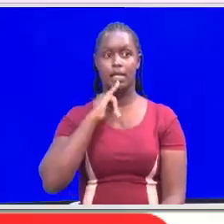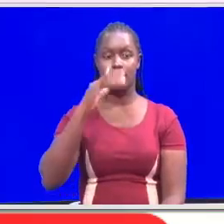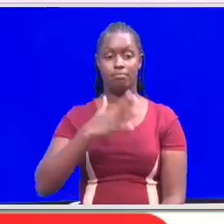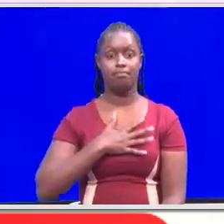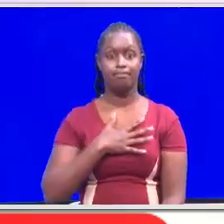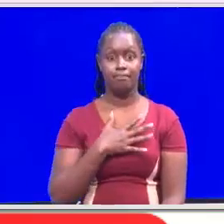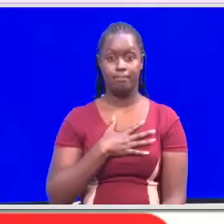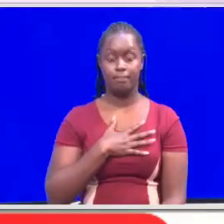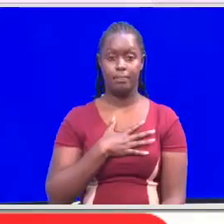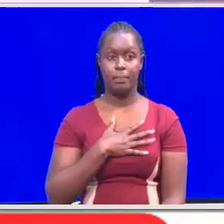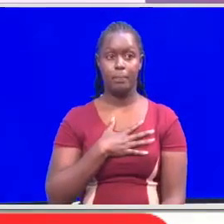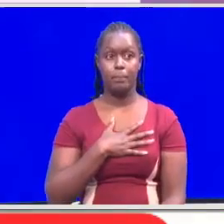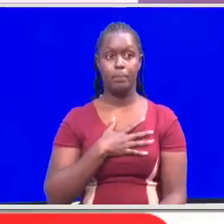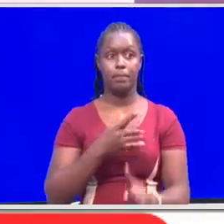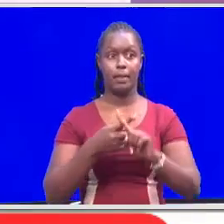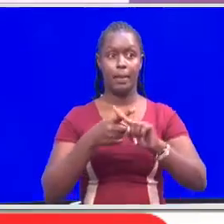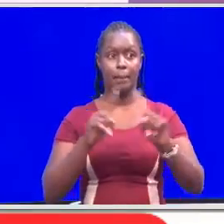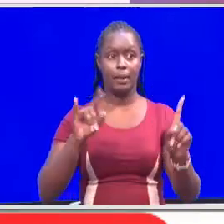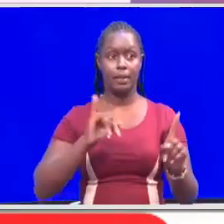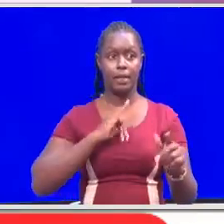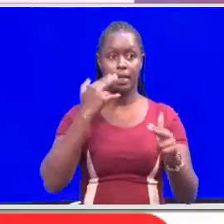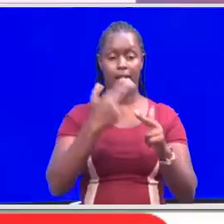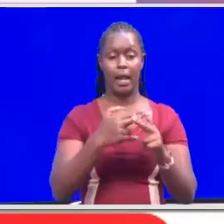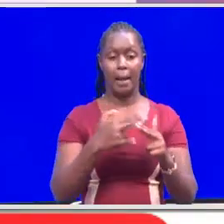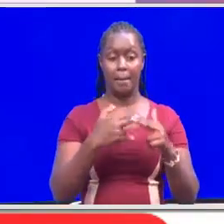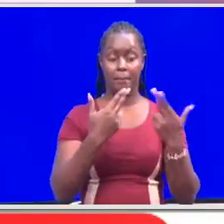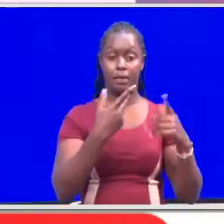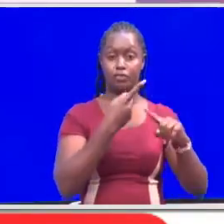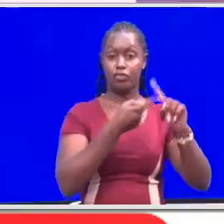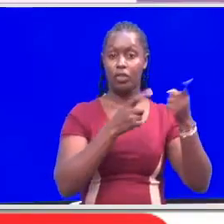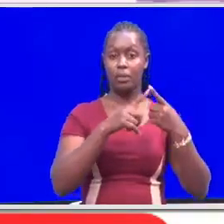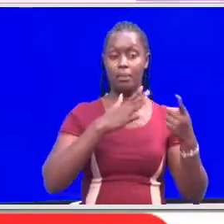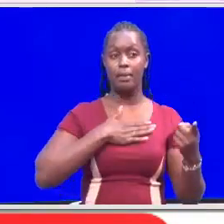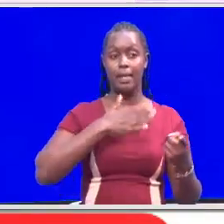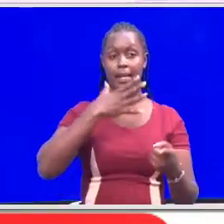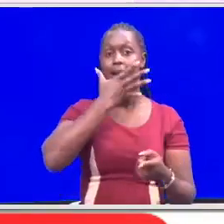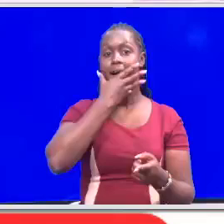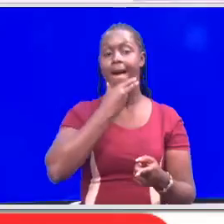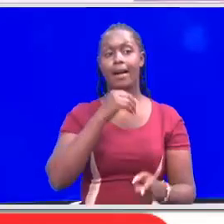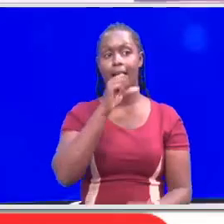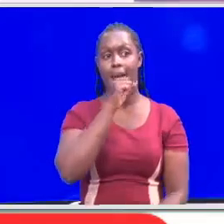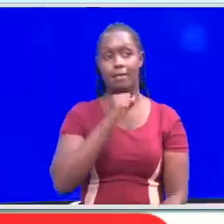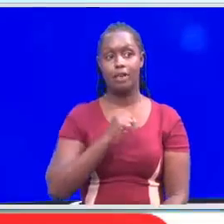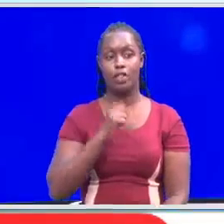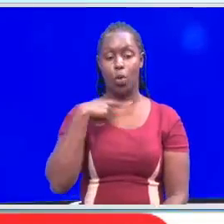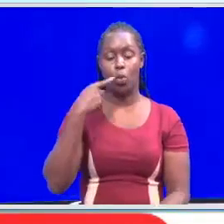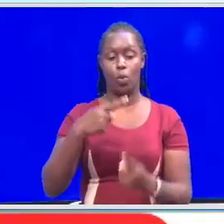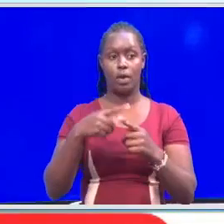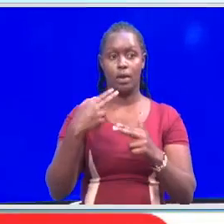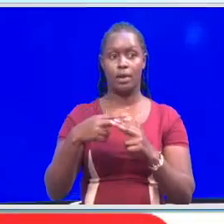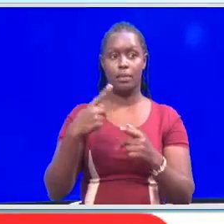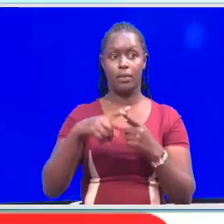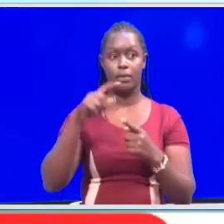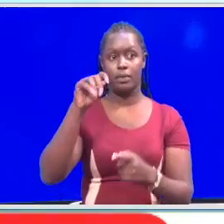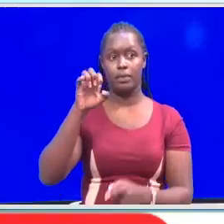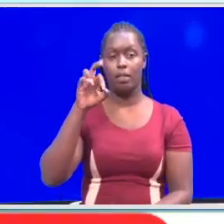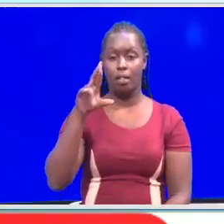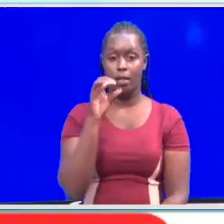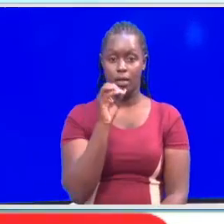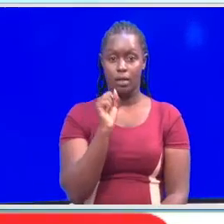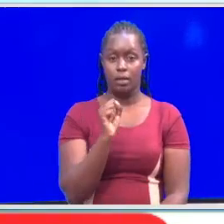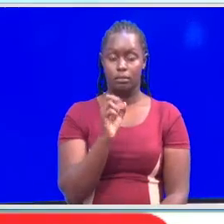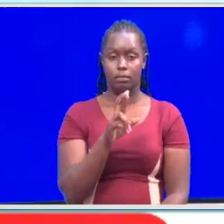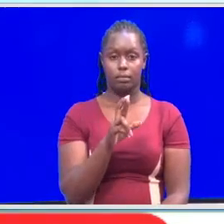Uh-huh. But I take my names from my grandfather. Oh, brilliant. Who was simply called Ababu Terra. Ah, yeah. Nice. Mm. And so,